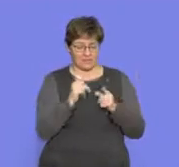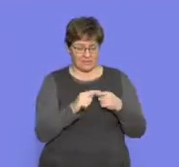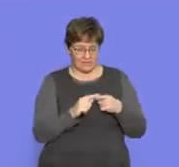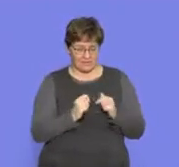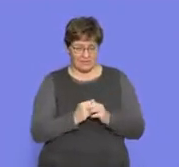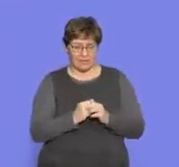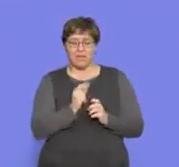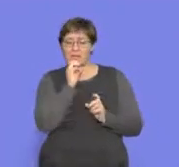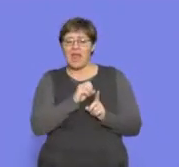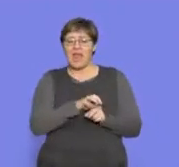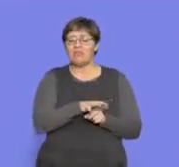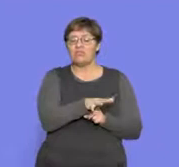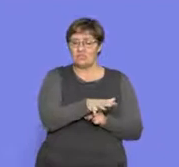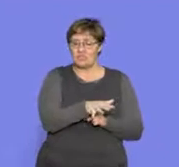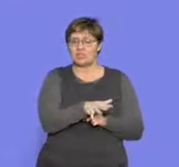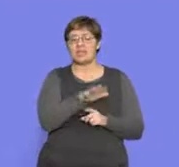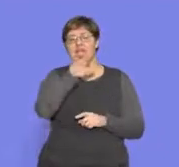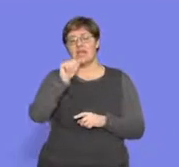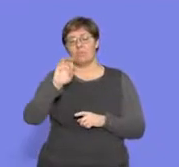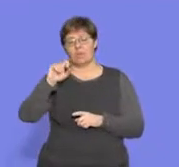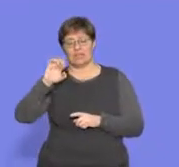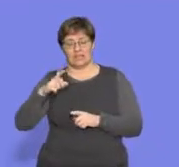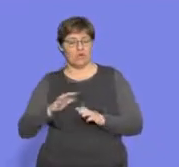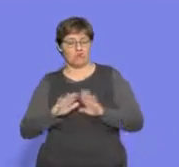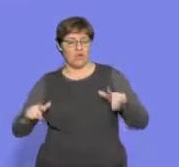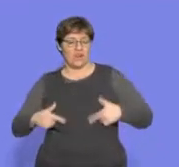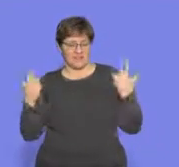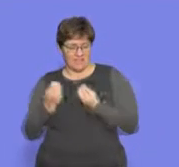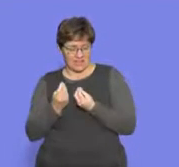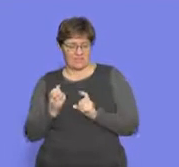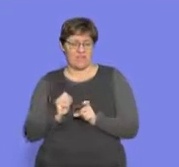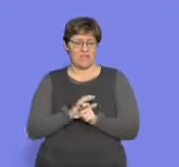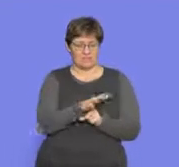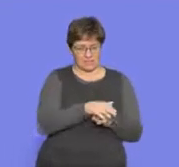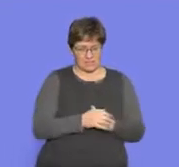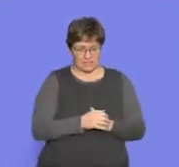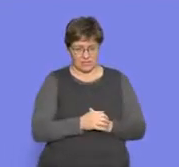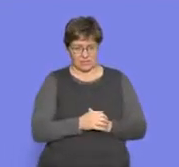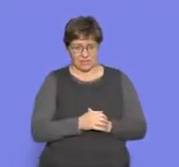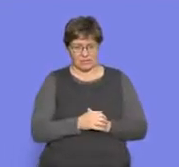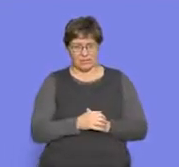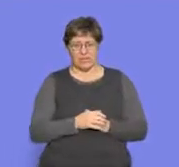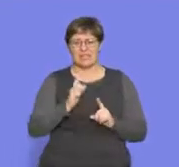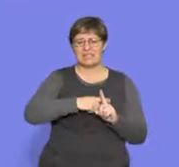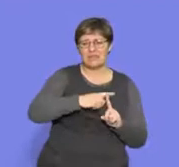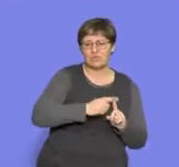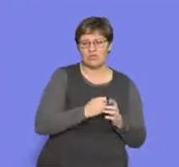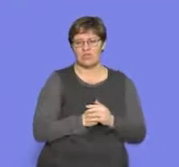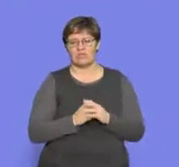climate, and these would be influenced by the abiotic components. So the non-living components, things such as climate,